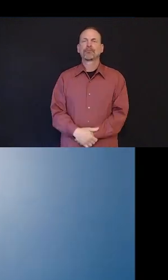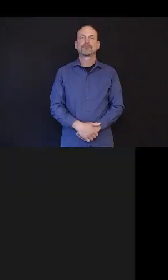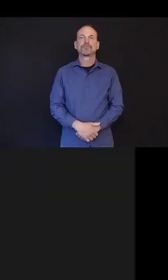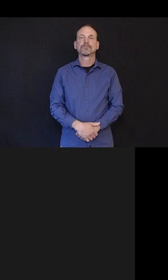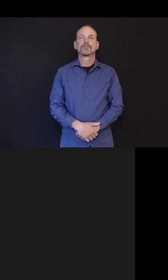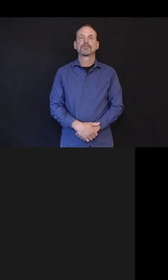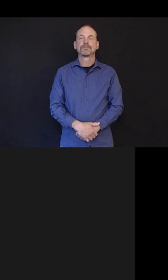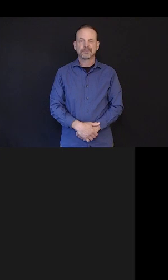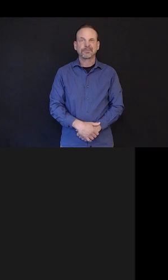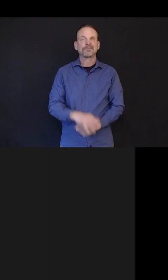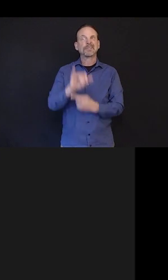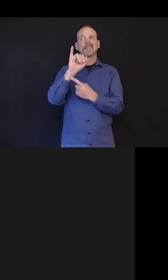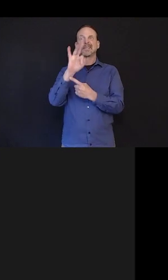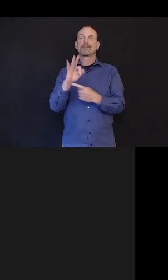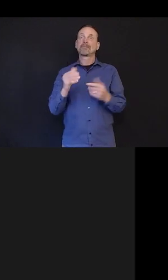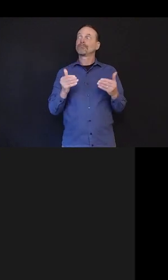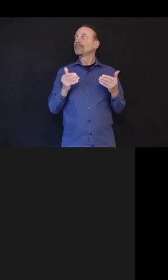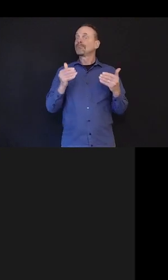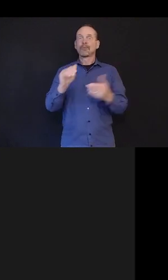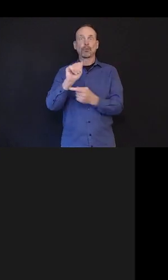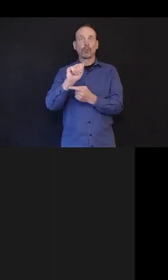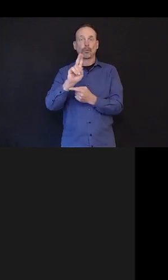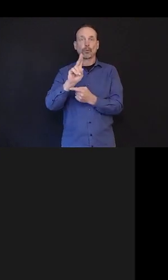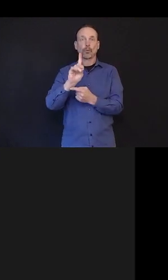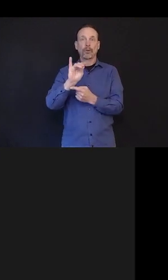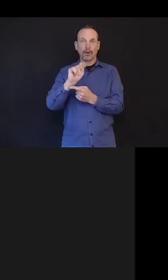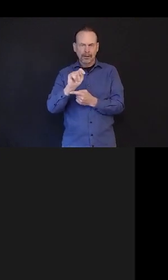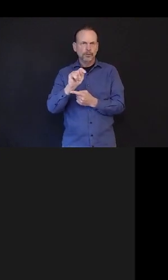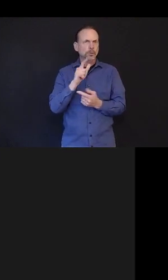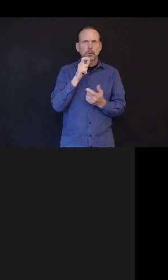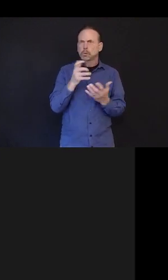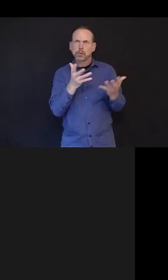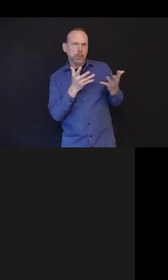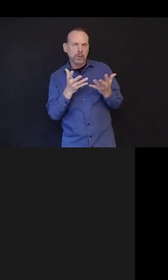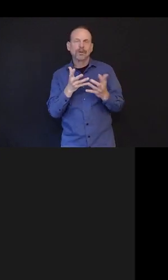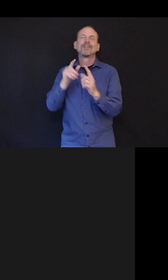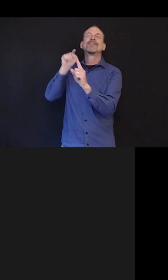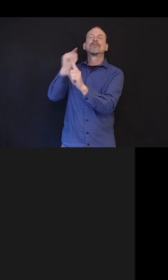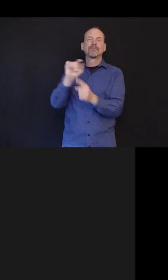it gets. The IRS is the government entity that could